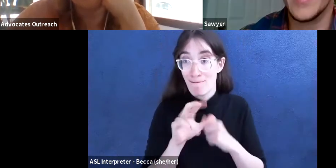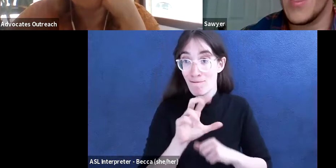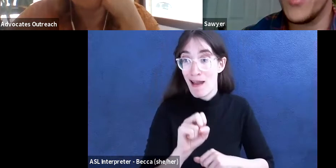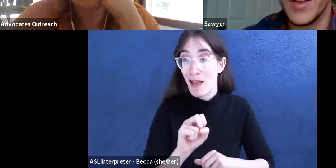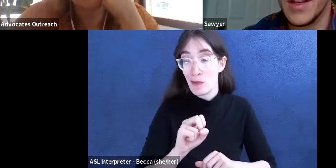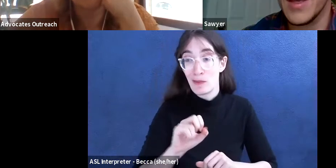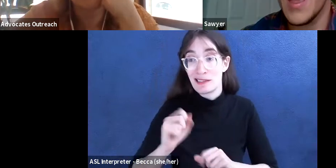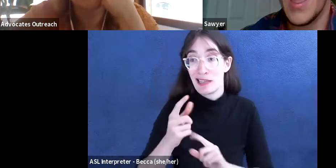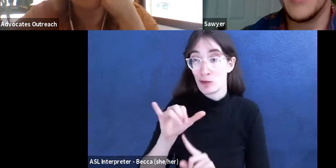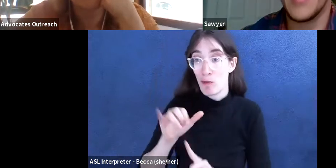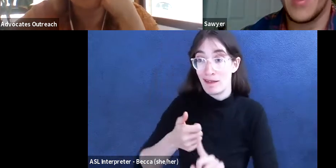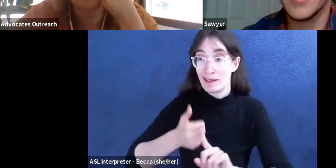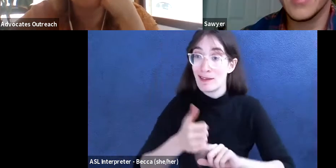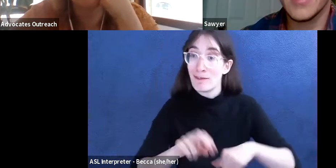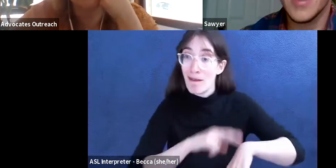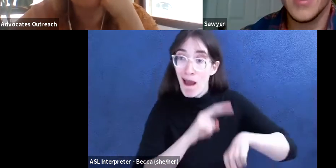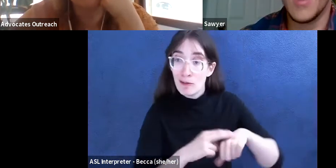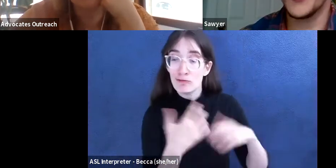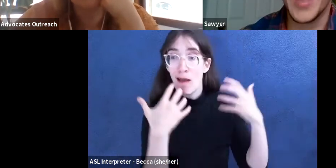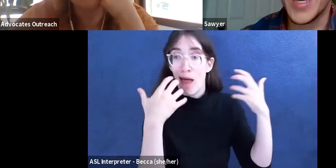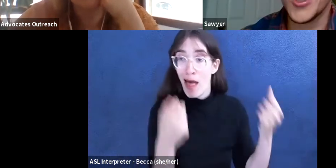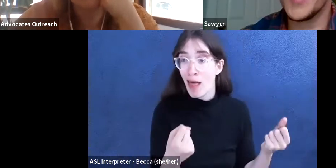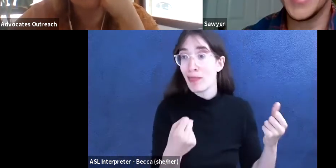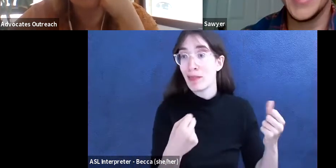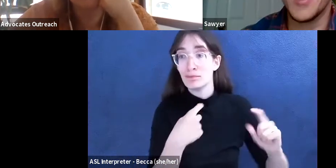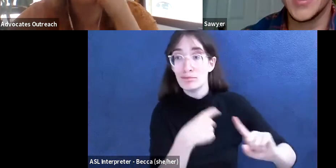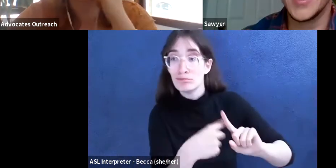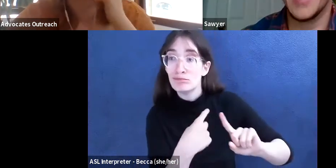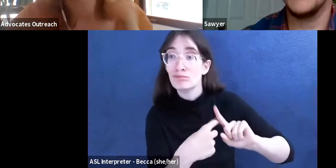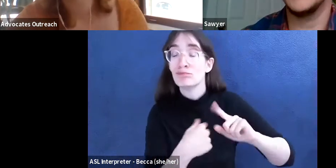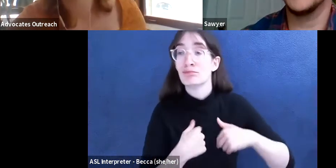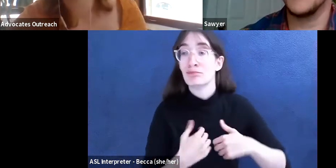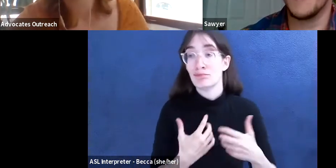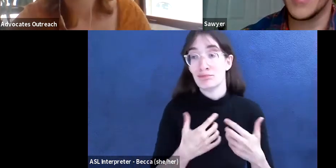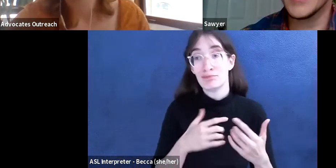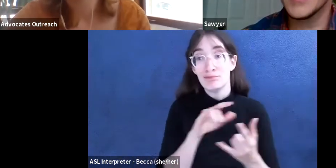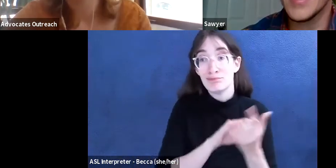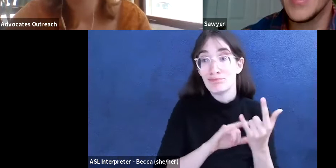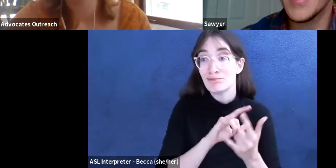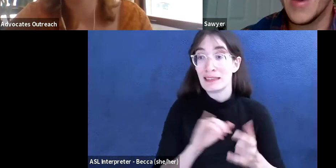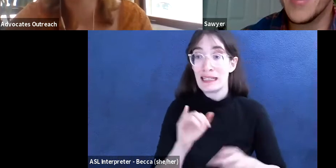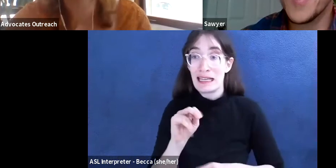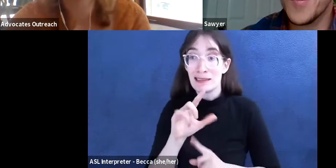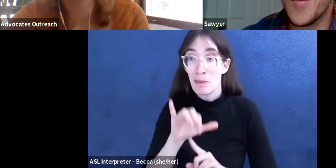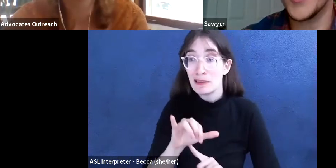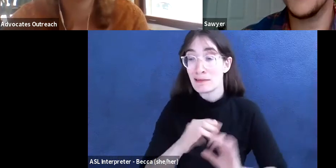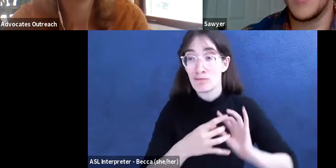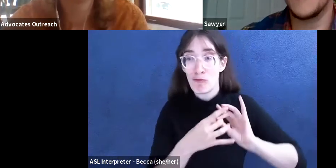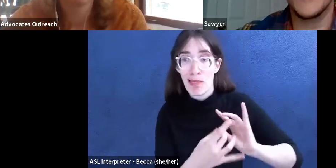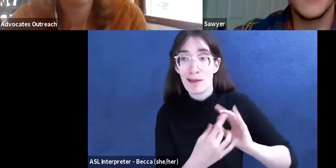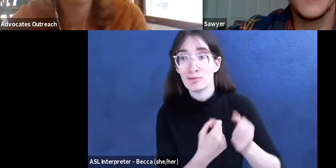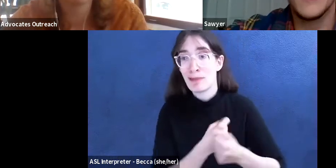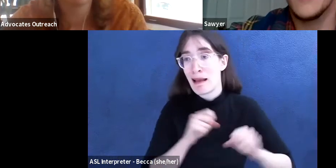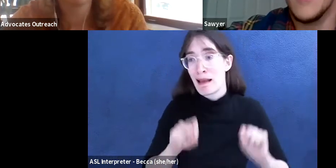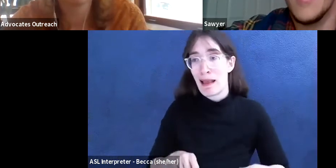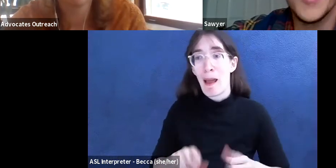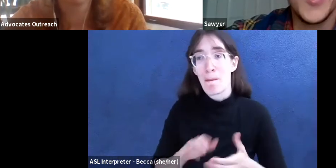So talking about the joys of sexuality, this kind of like touched on this idea already, but just